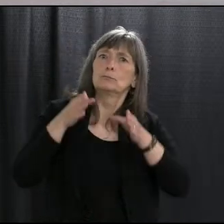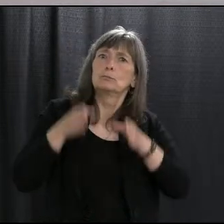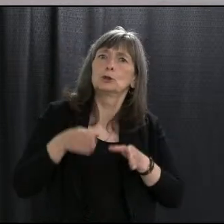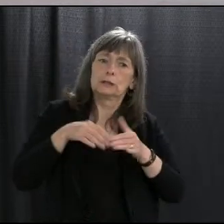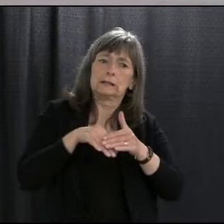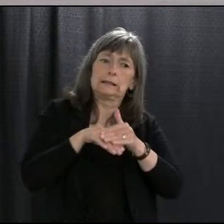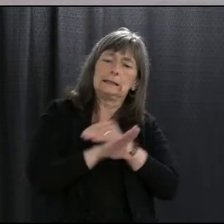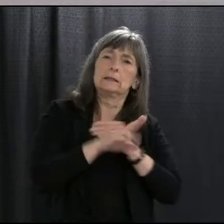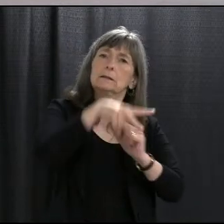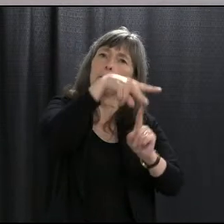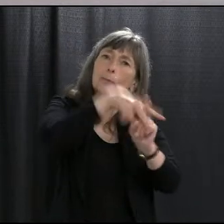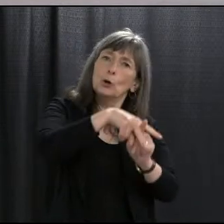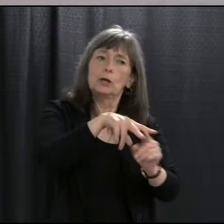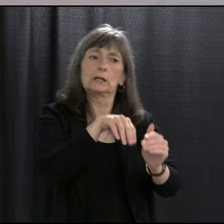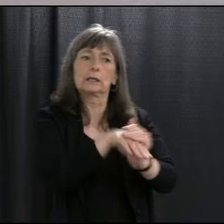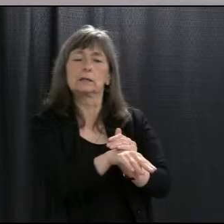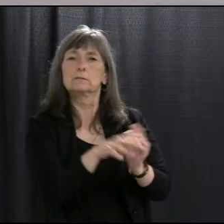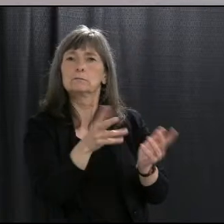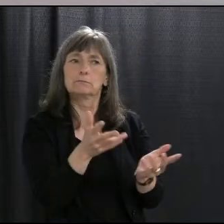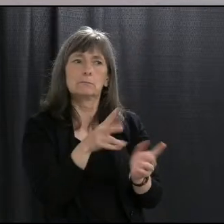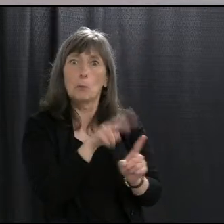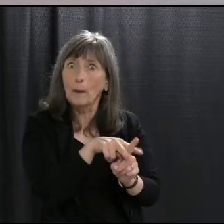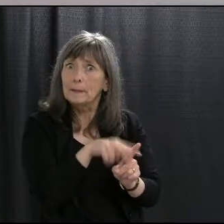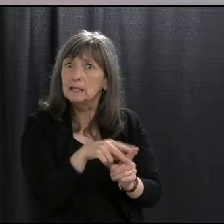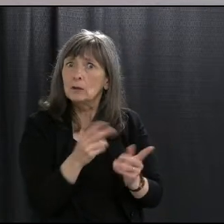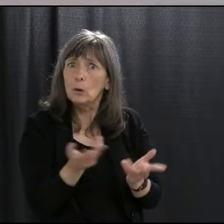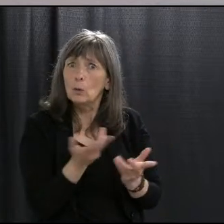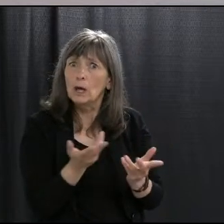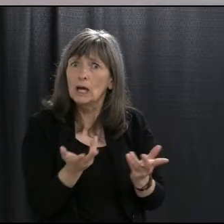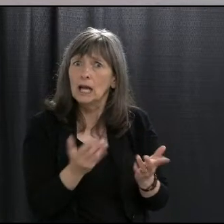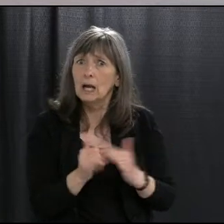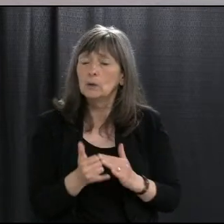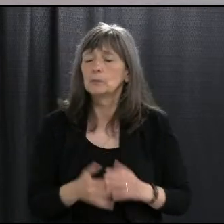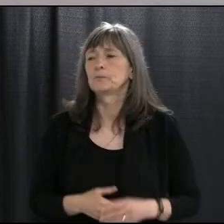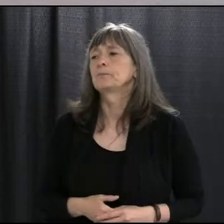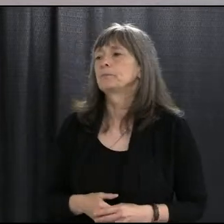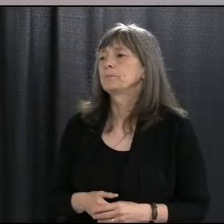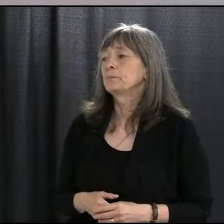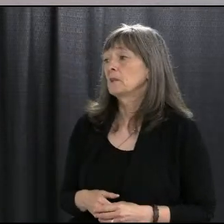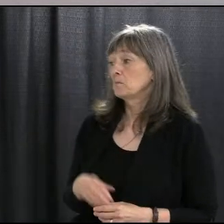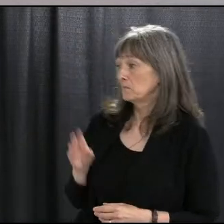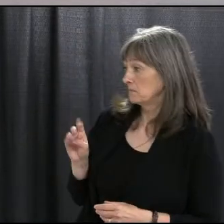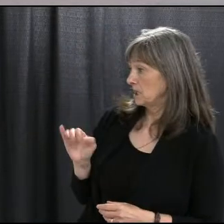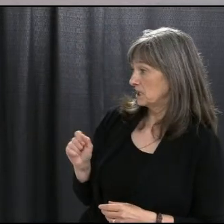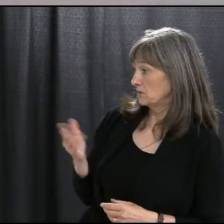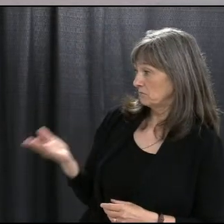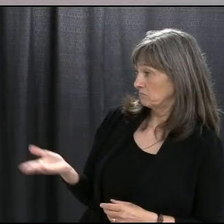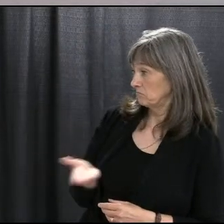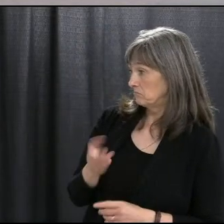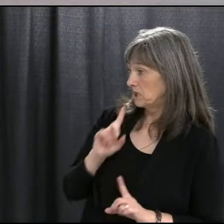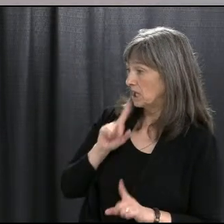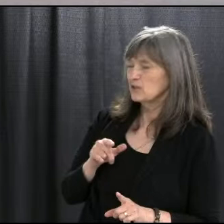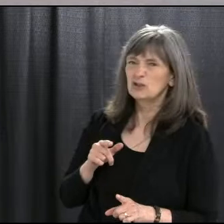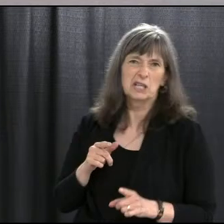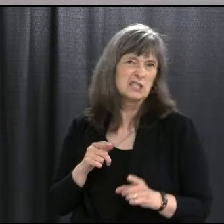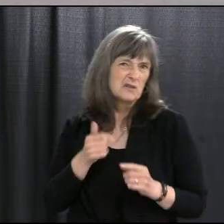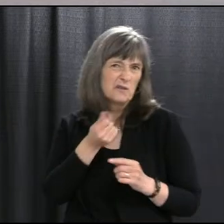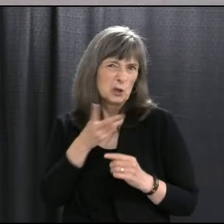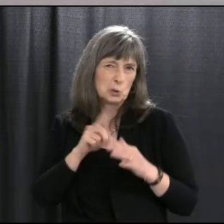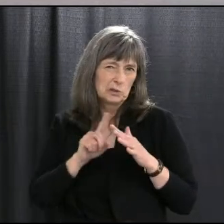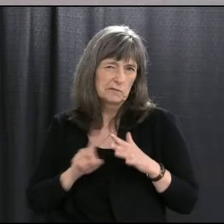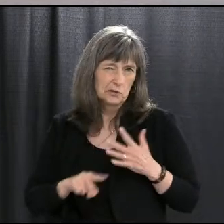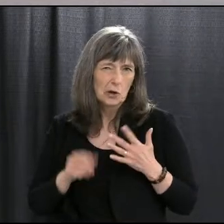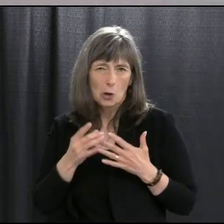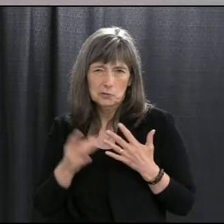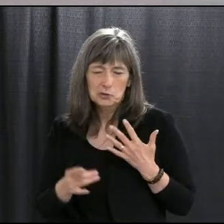of these services? So I think, Melissa, you're probably best positioned to answer, but I mean, it'll be a variety of ways, either in